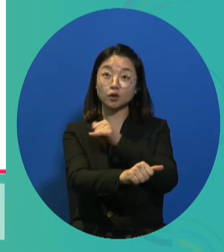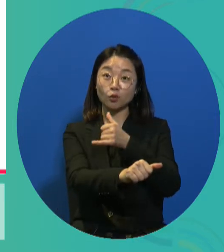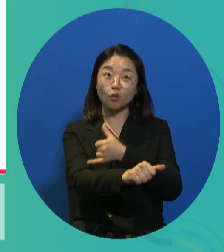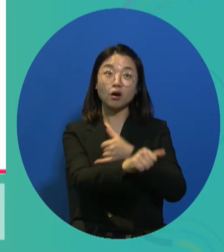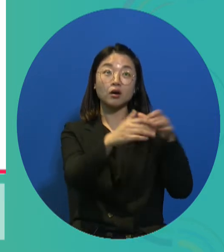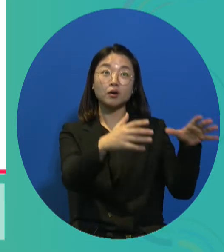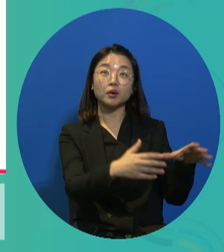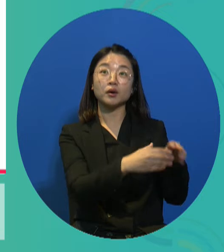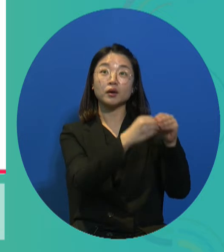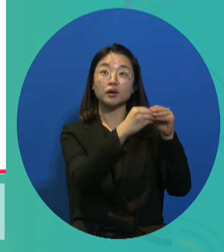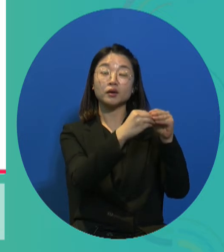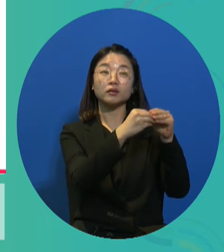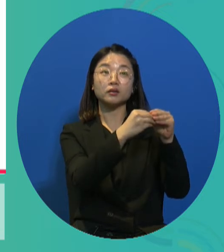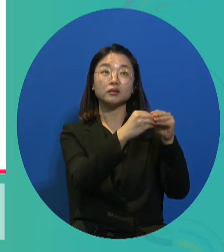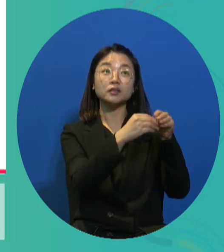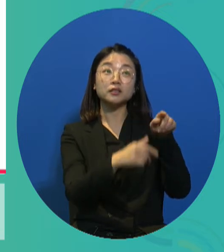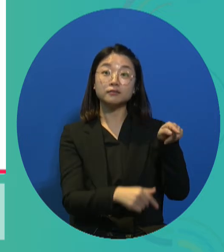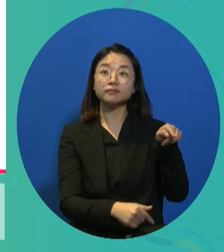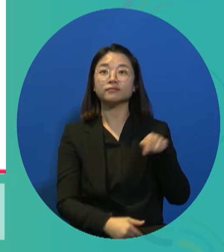protocol,